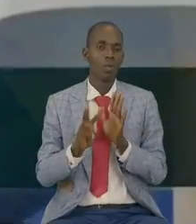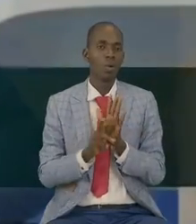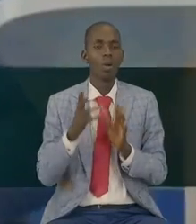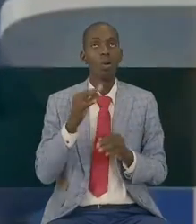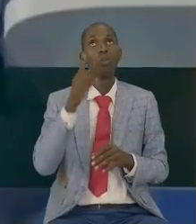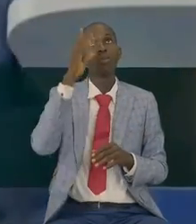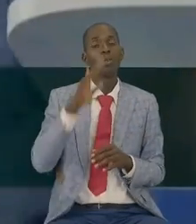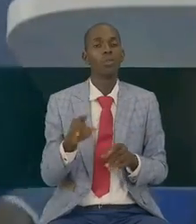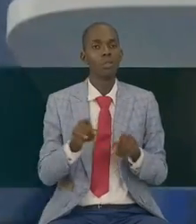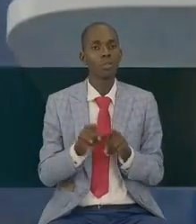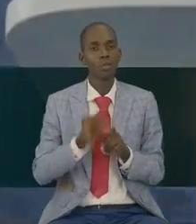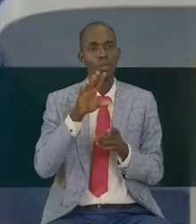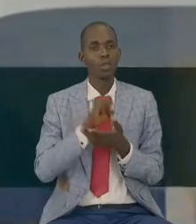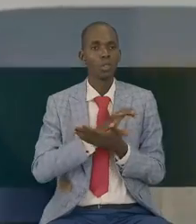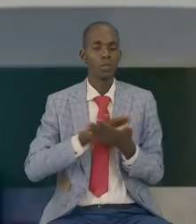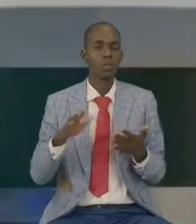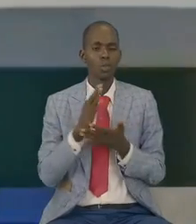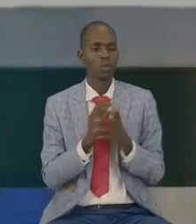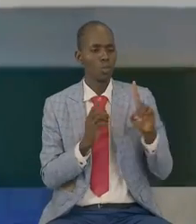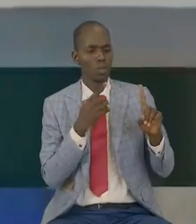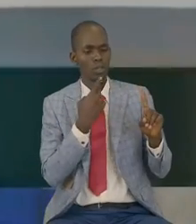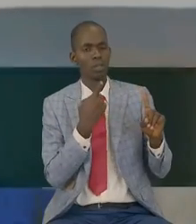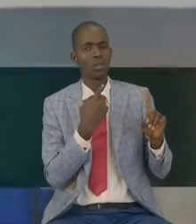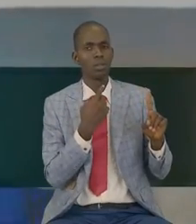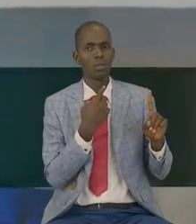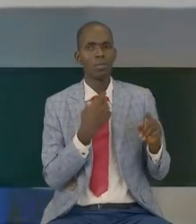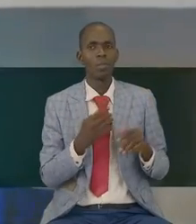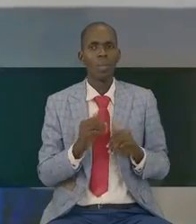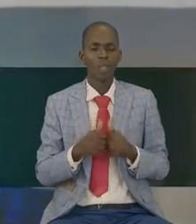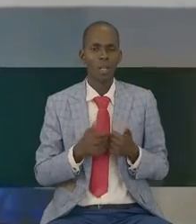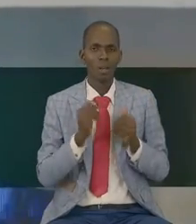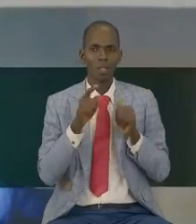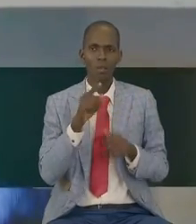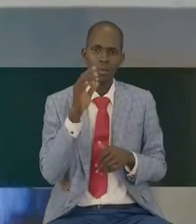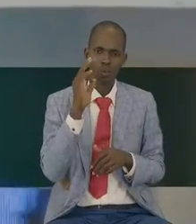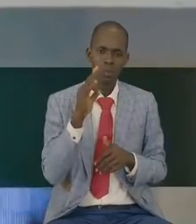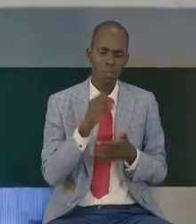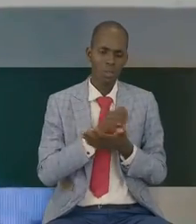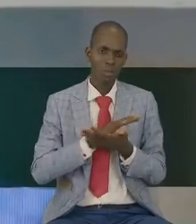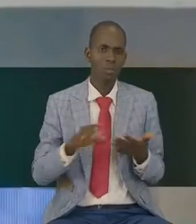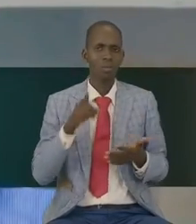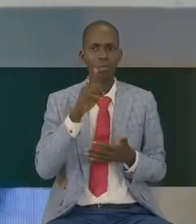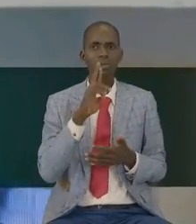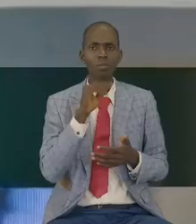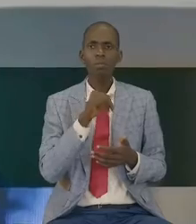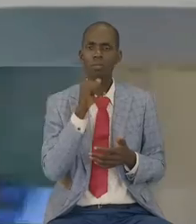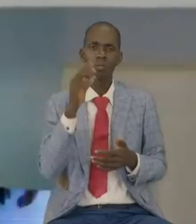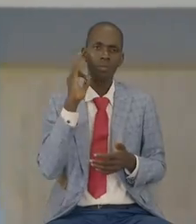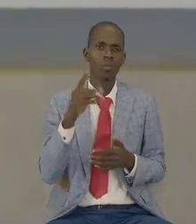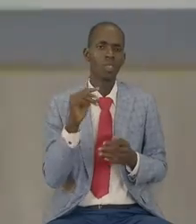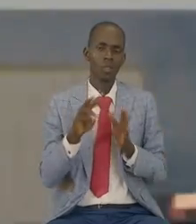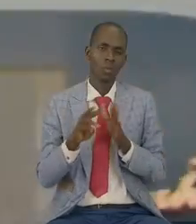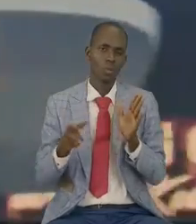your sanctification. Somebody said, I don't preach sanctification. You're not preaching the will of God. I